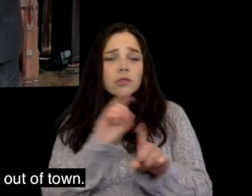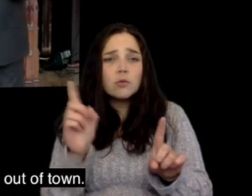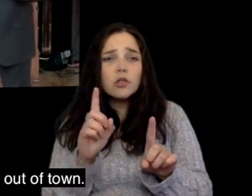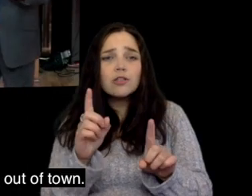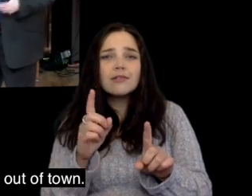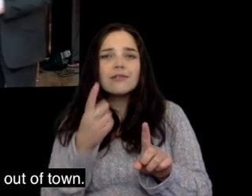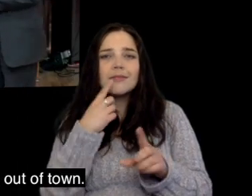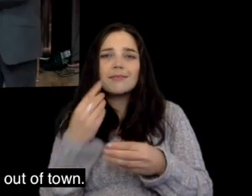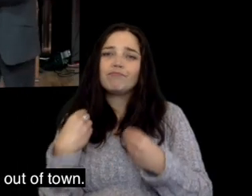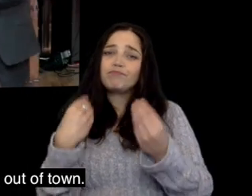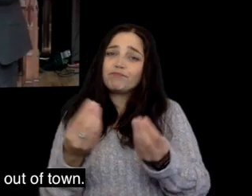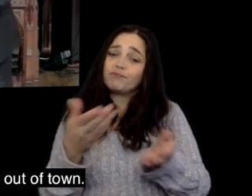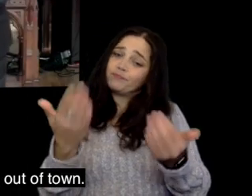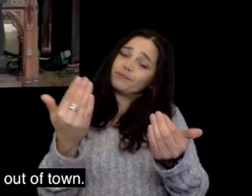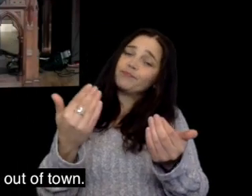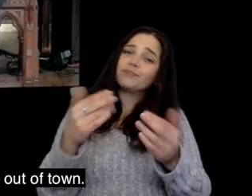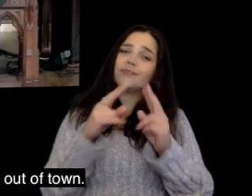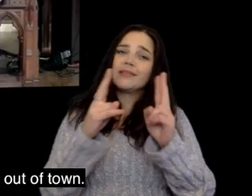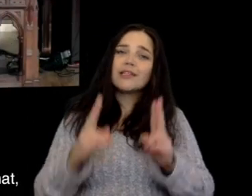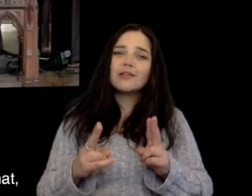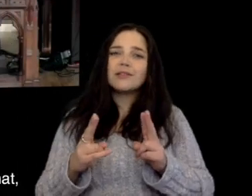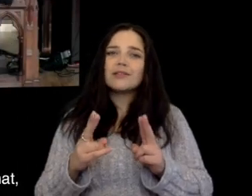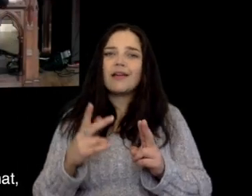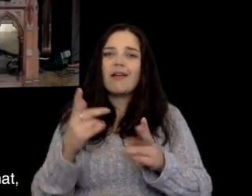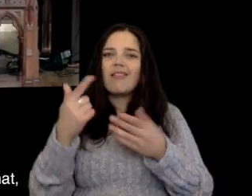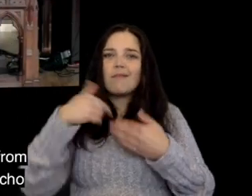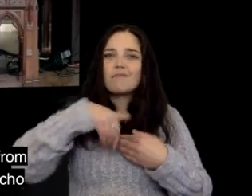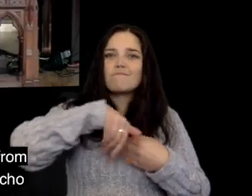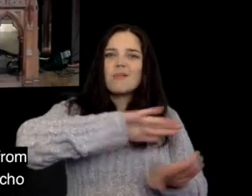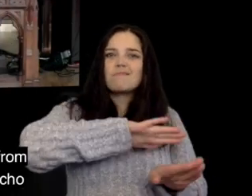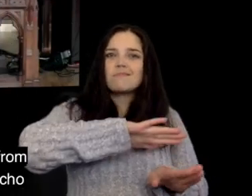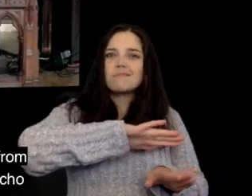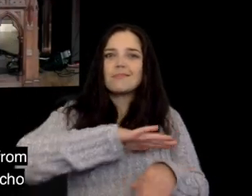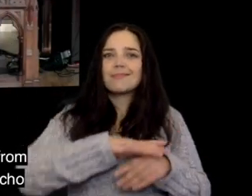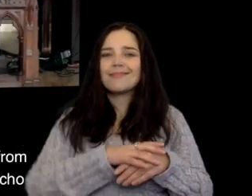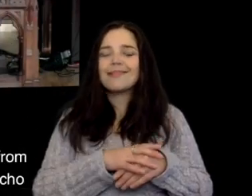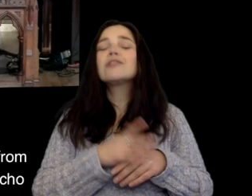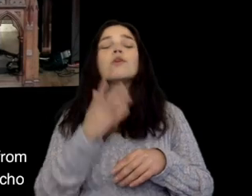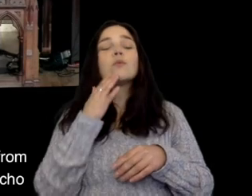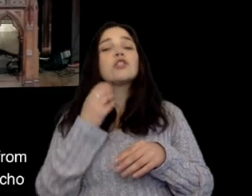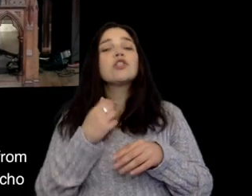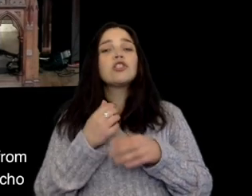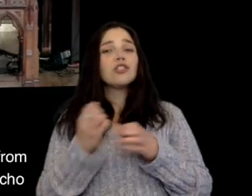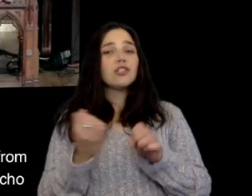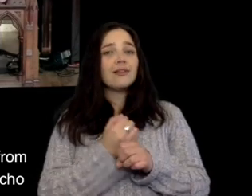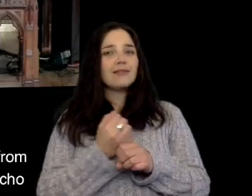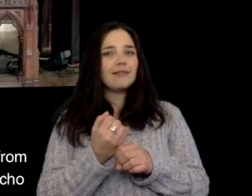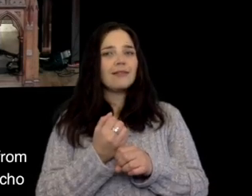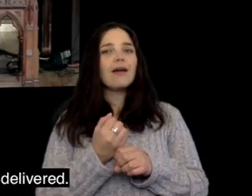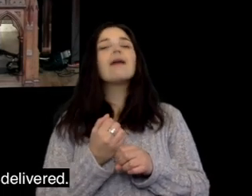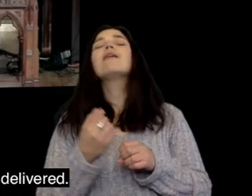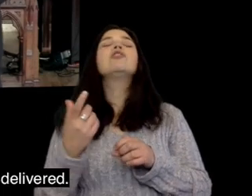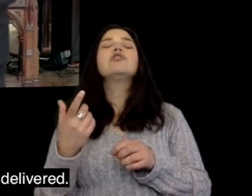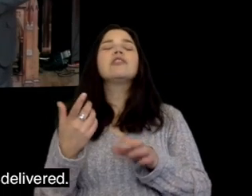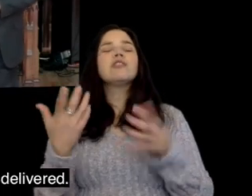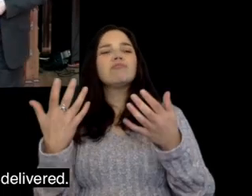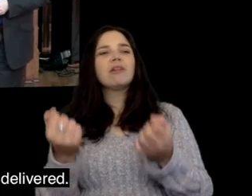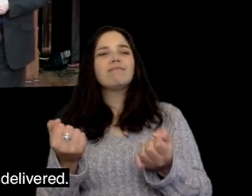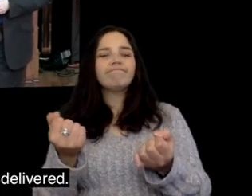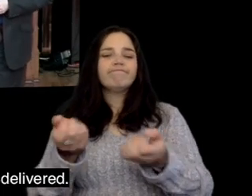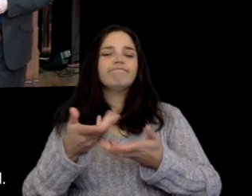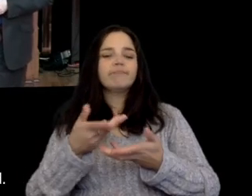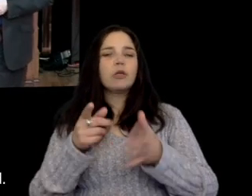very simple things. She offers them hospitality, and then she helps them get out of town. And as she does that, she gets a promise from them that